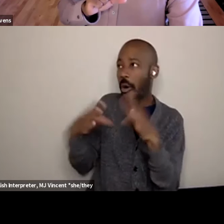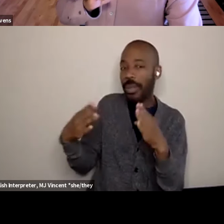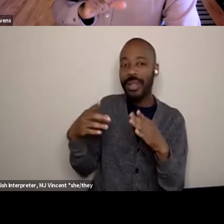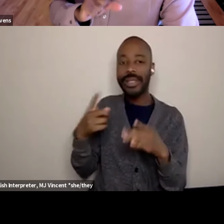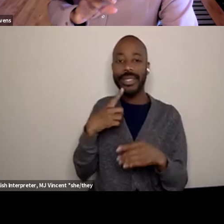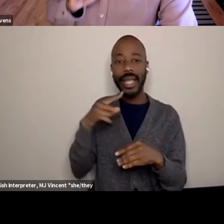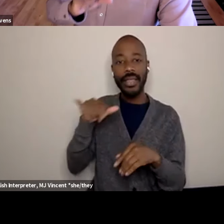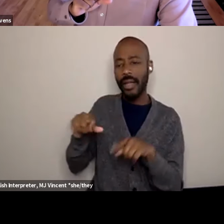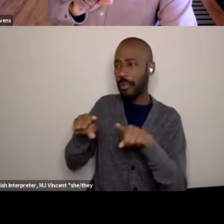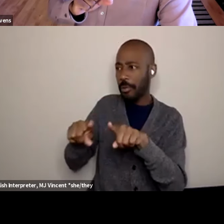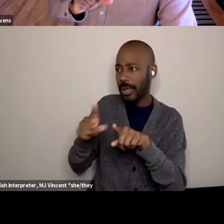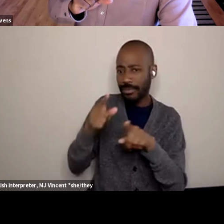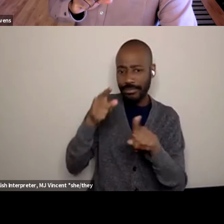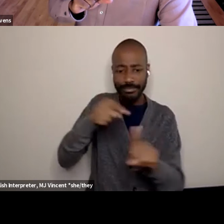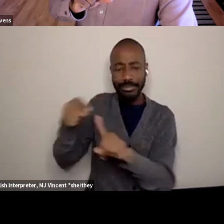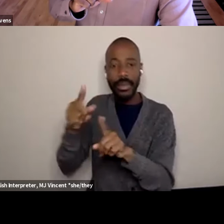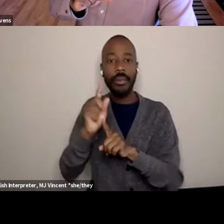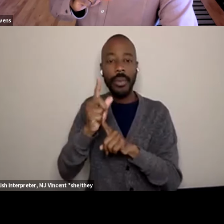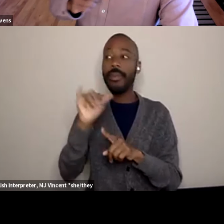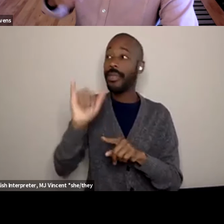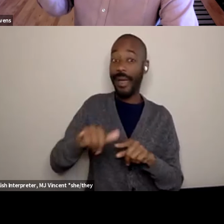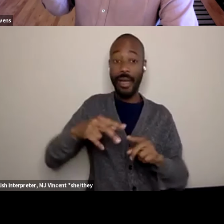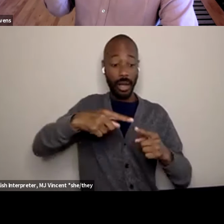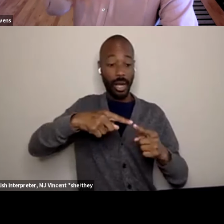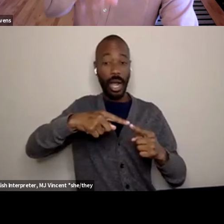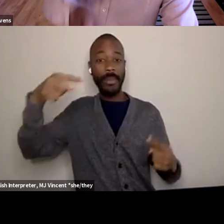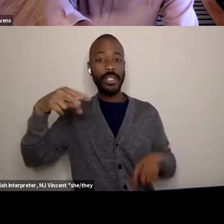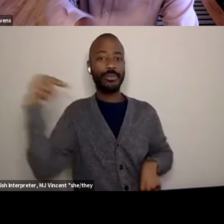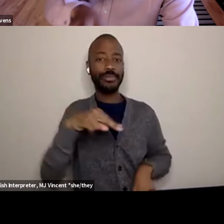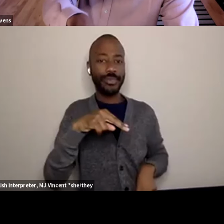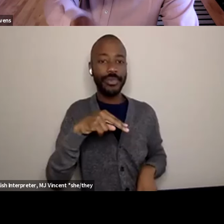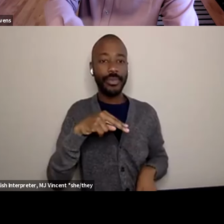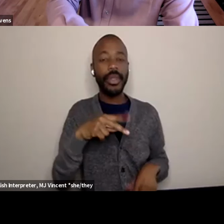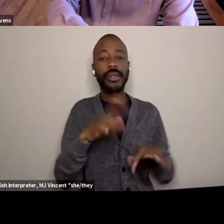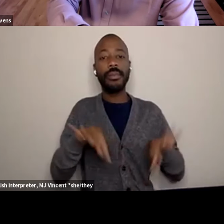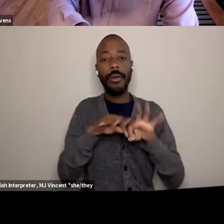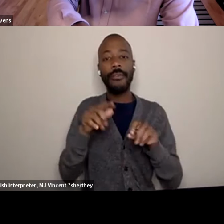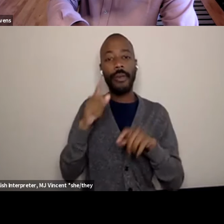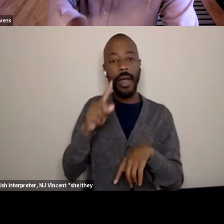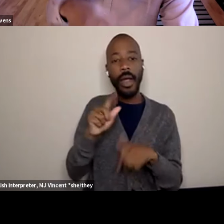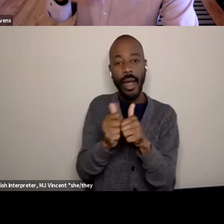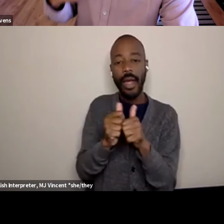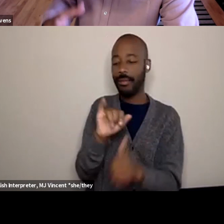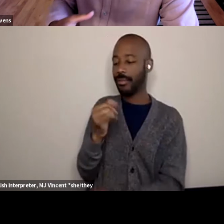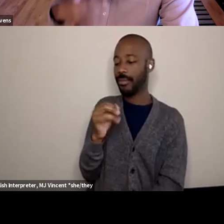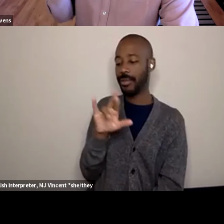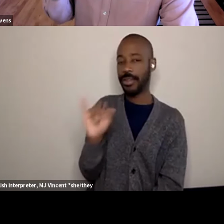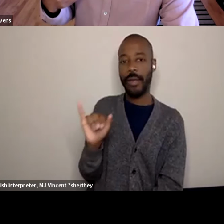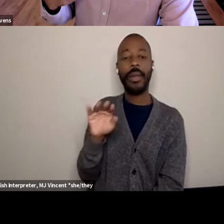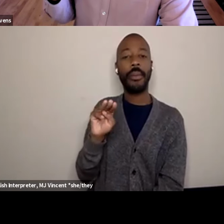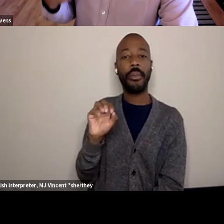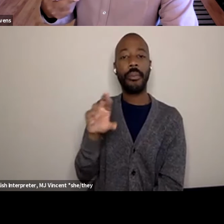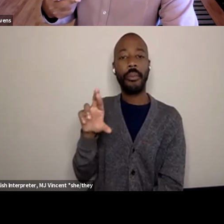that oppositional gaze was important for how Jerry Moore made sense of what was happening, right? So I privileged